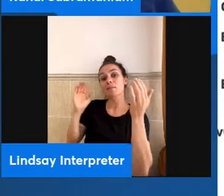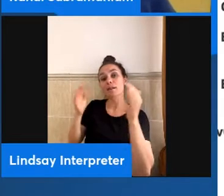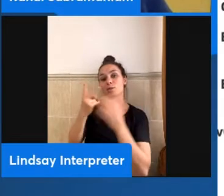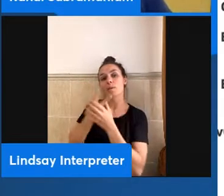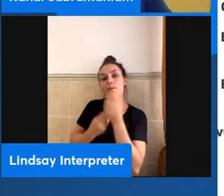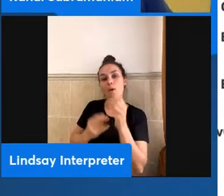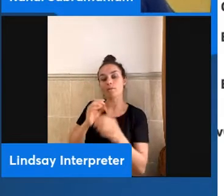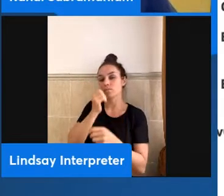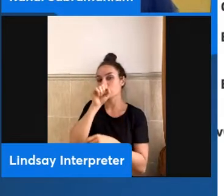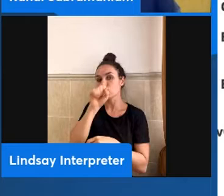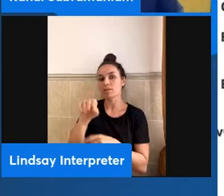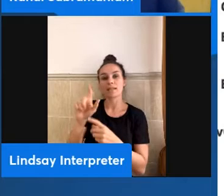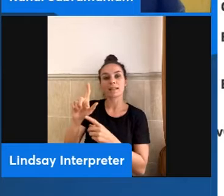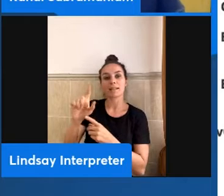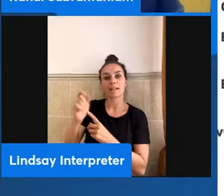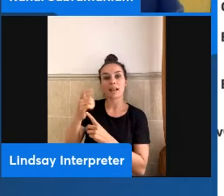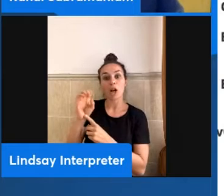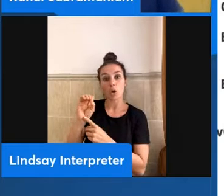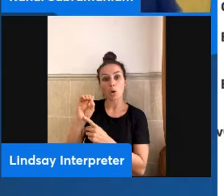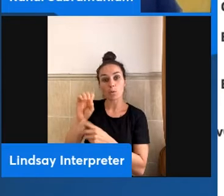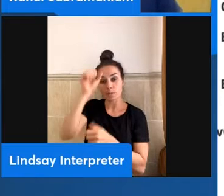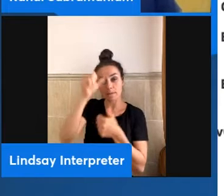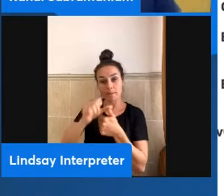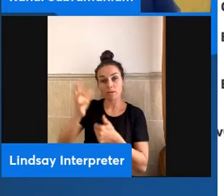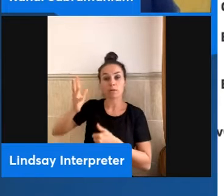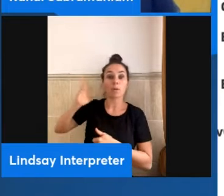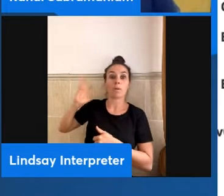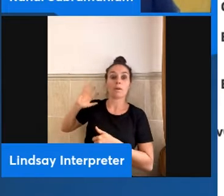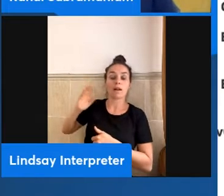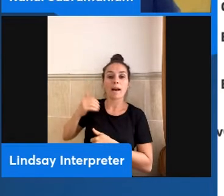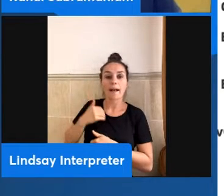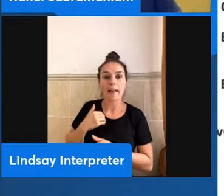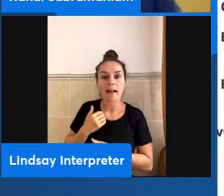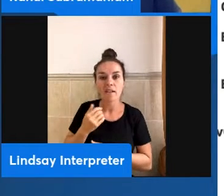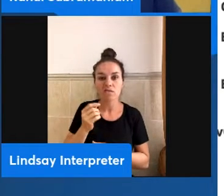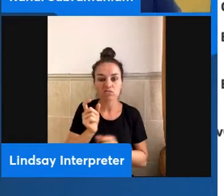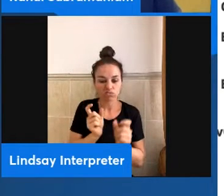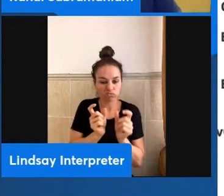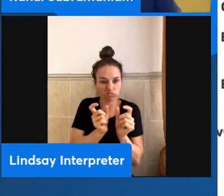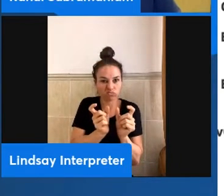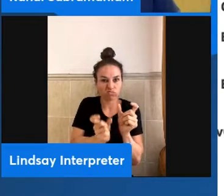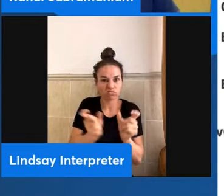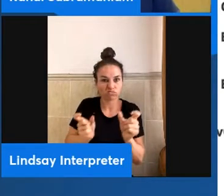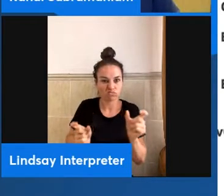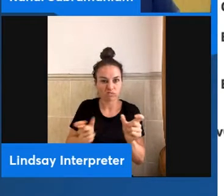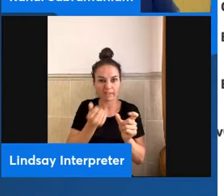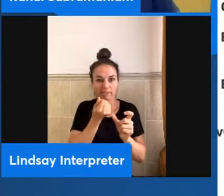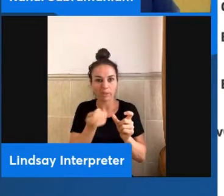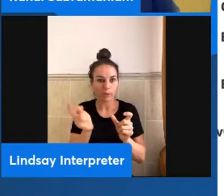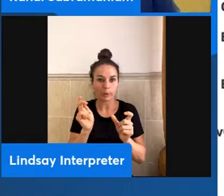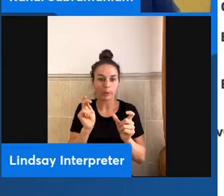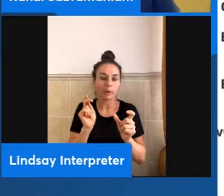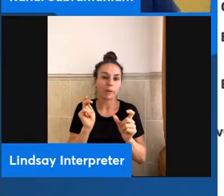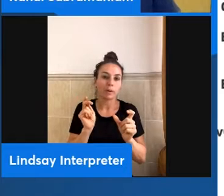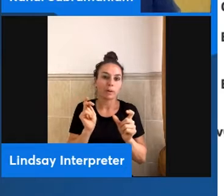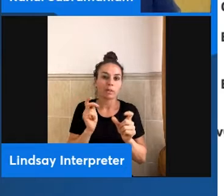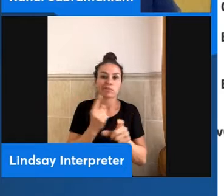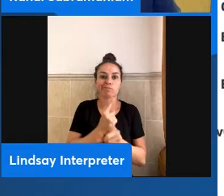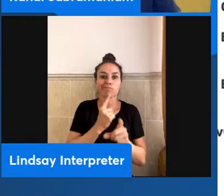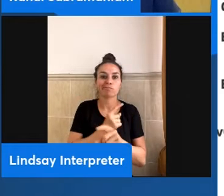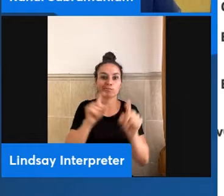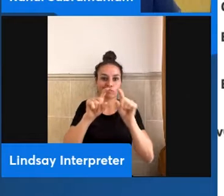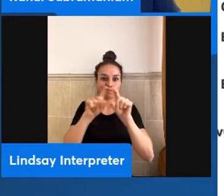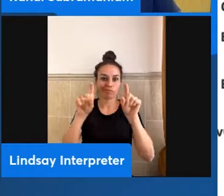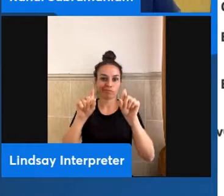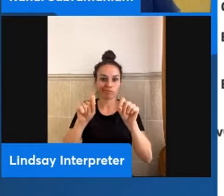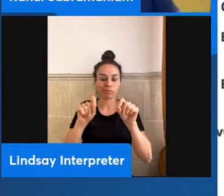Lego, we think back in the earlier days, there was just a couple of bricks, right? There was the the rectangles, the squares, the